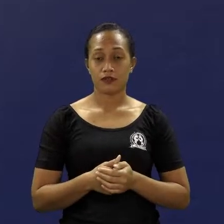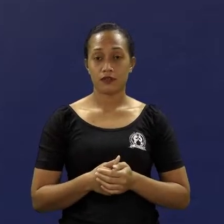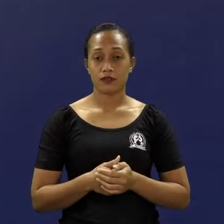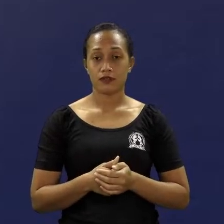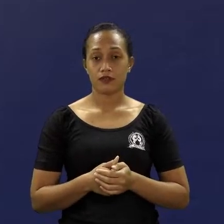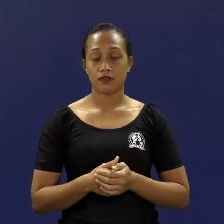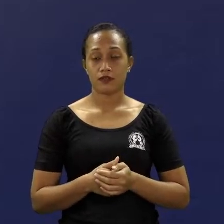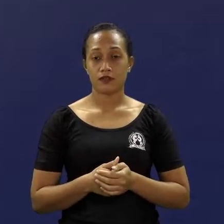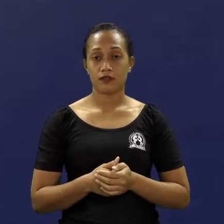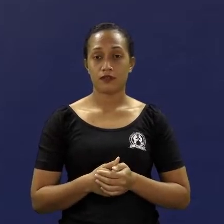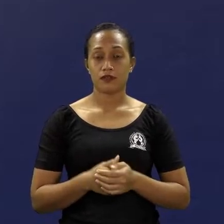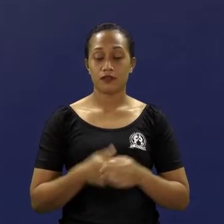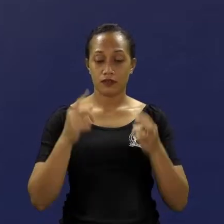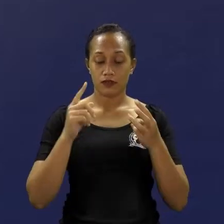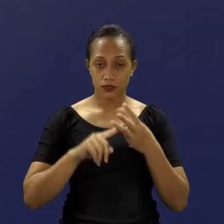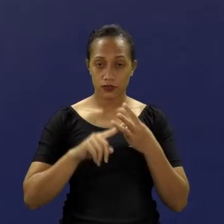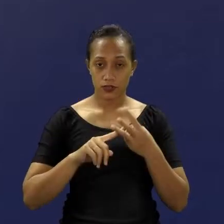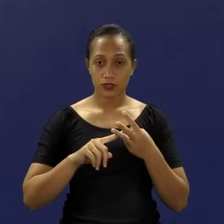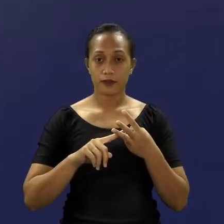Come step 3.